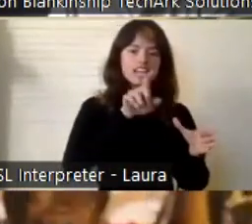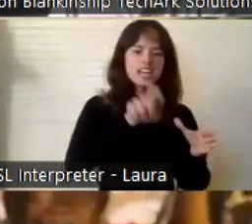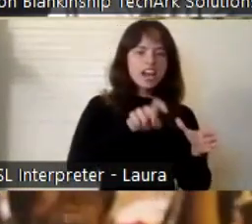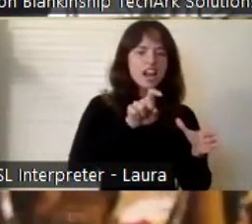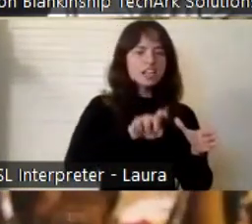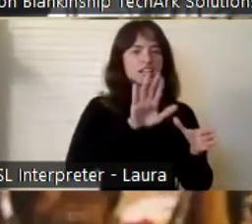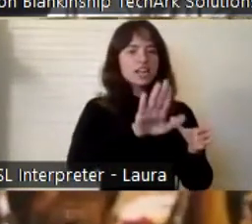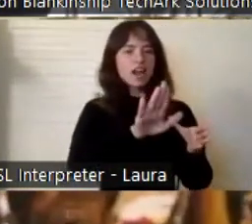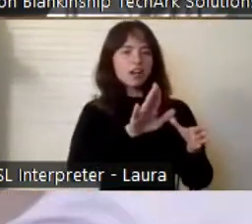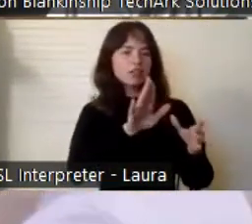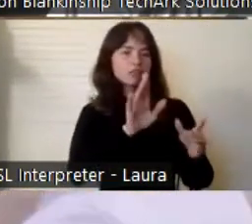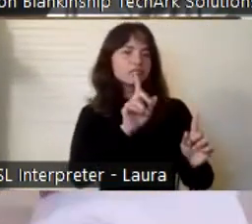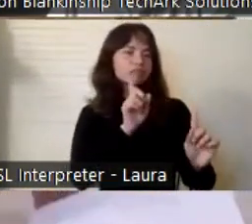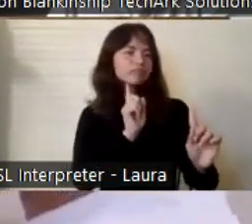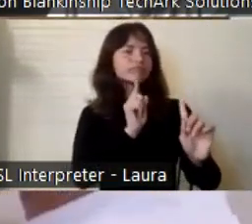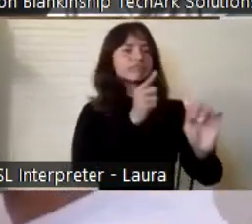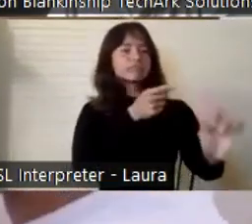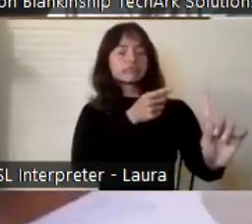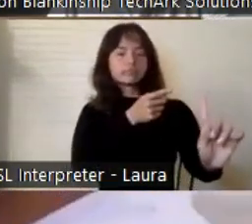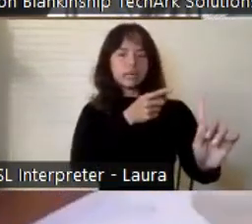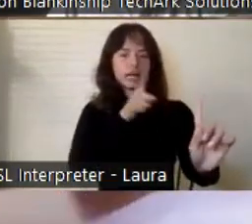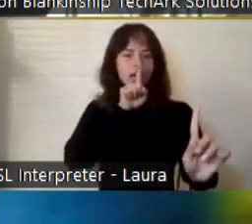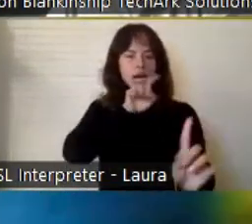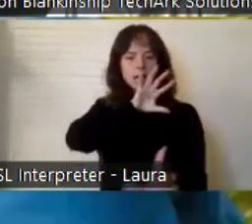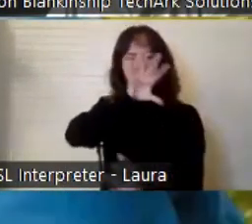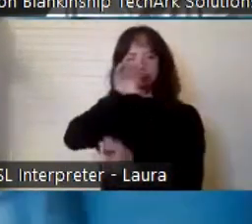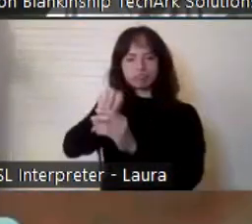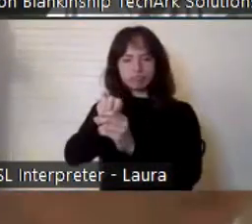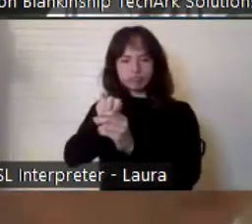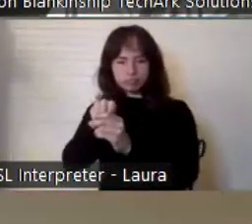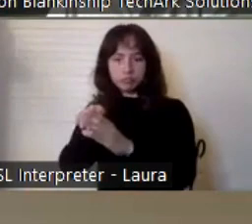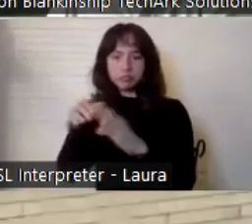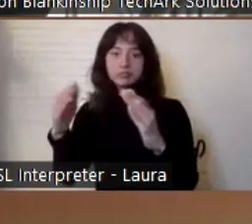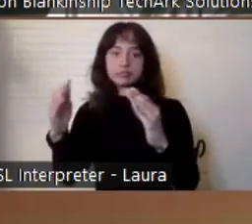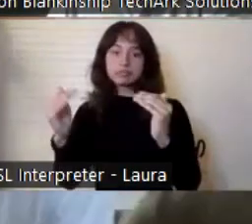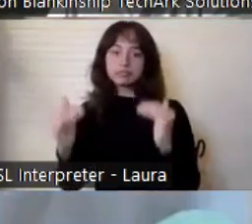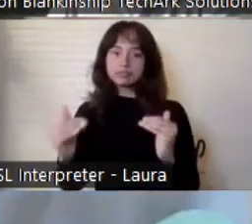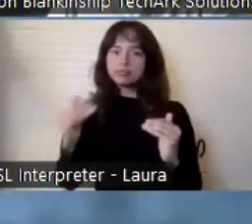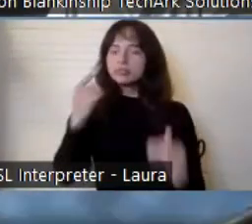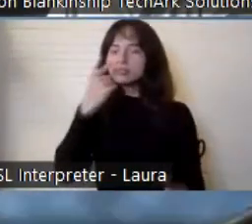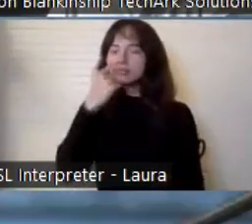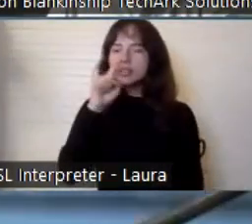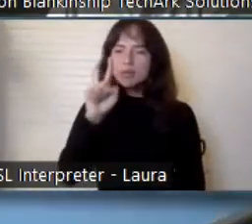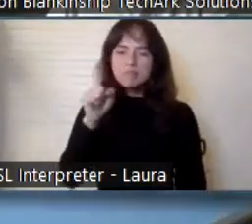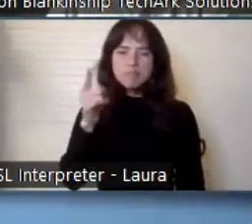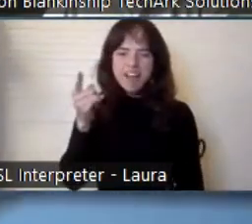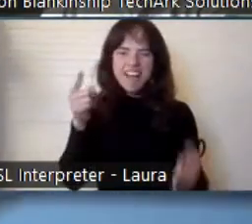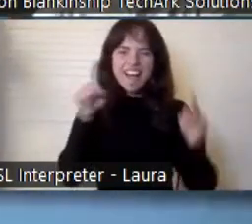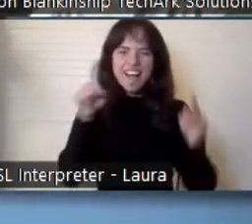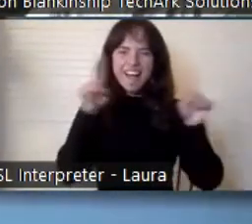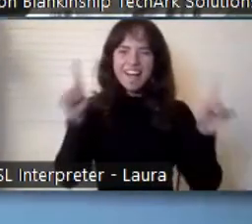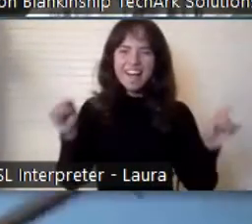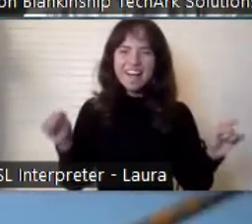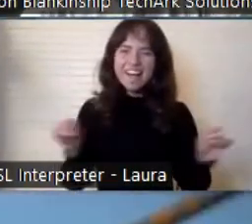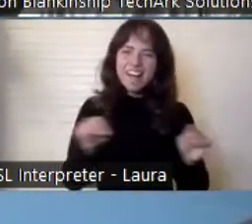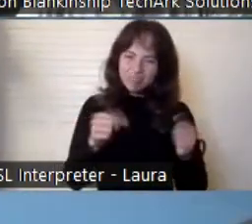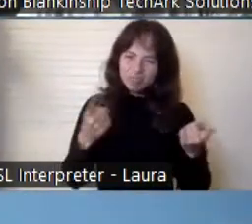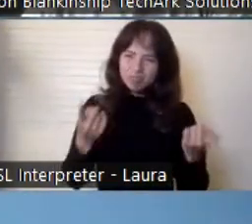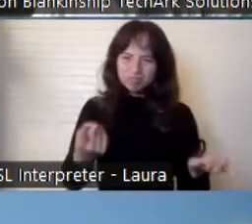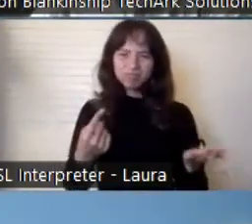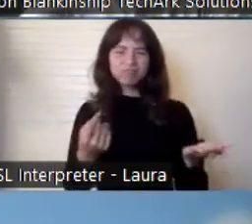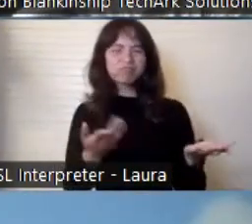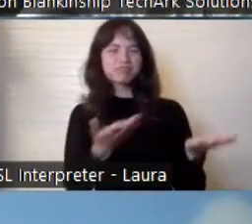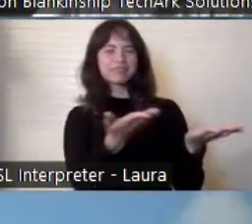for Coastal Virginia or visitcova.com. Can you see it? First of all, can you see the screen? Yes. I'm sharing. Yeah, Okay. it's a lot. The hero image is coming at